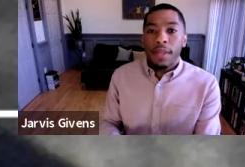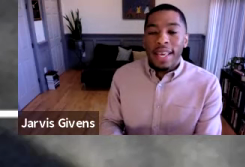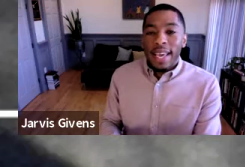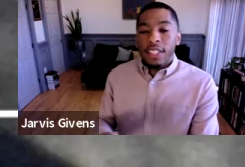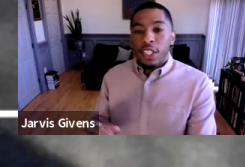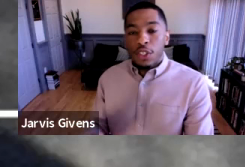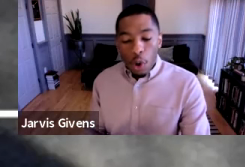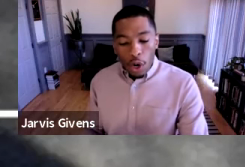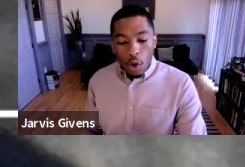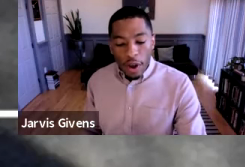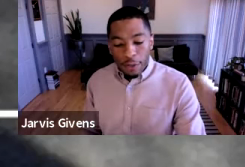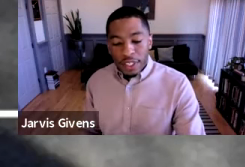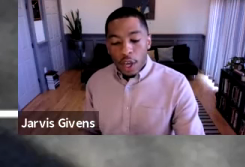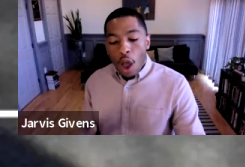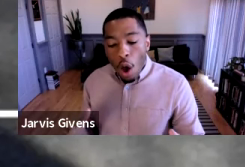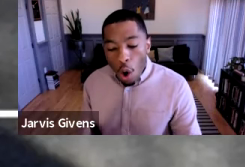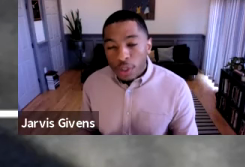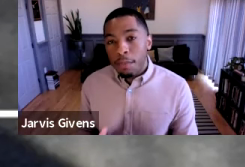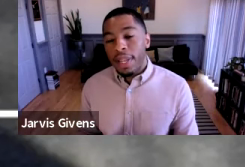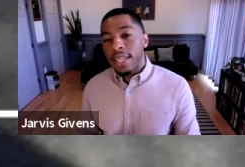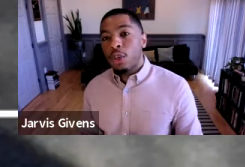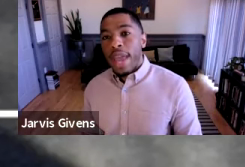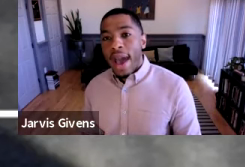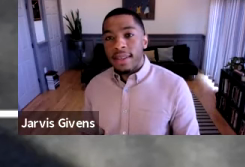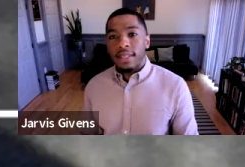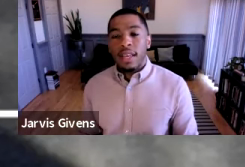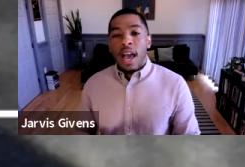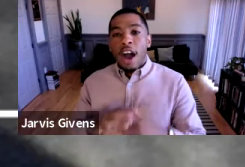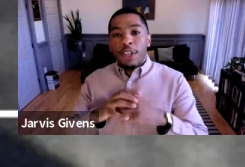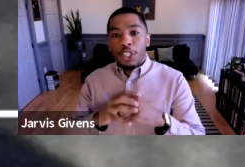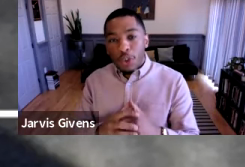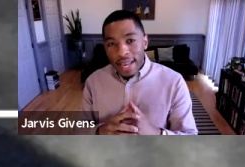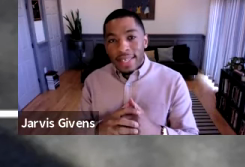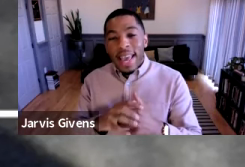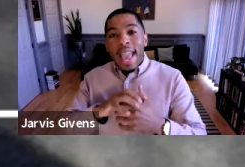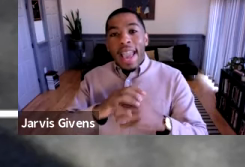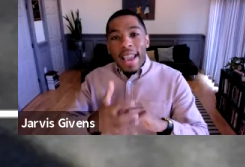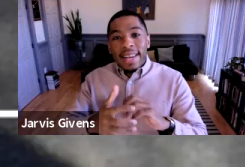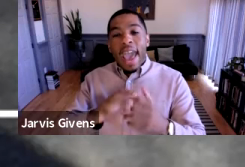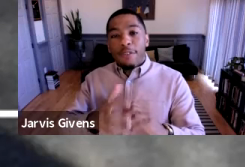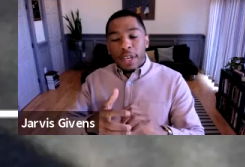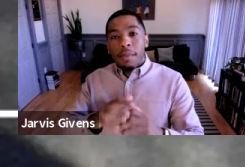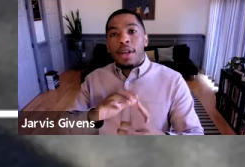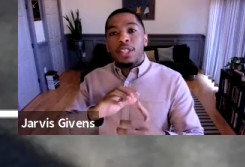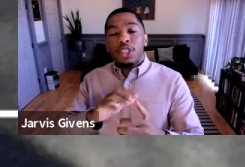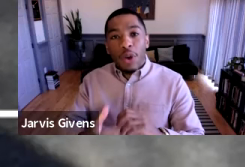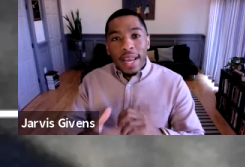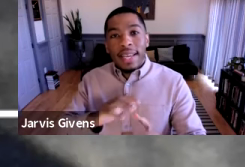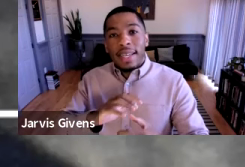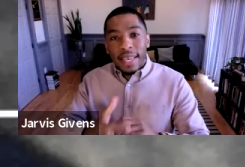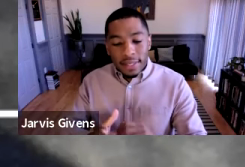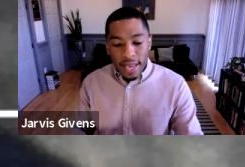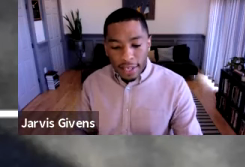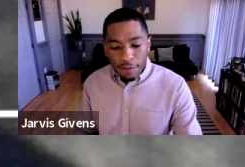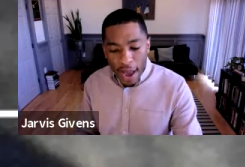Fugitivity, in its historical reference, holds in place the realities of constraint and African-Americans